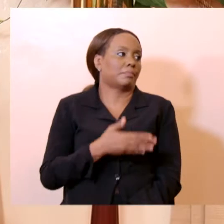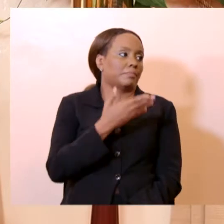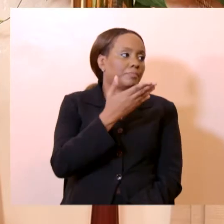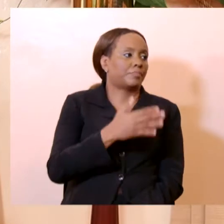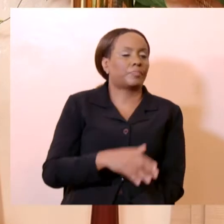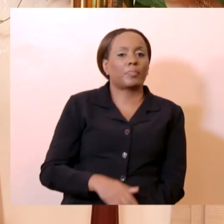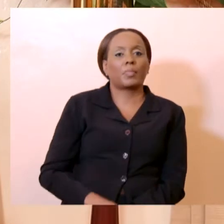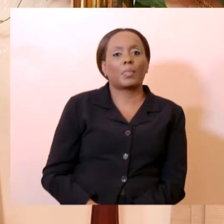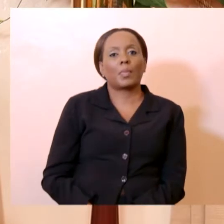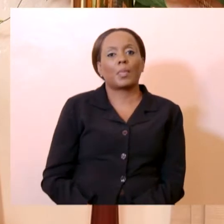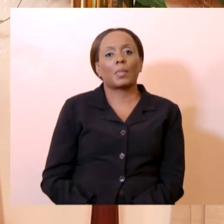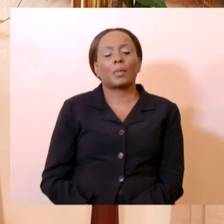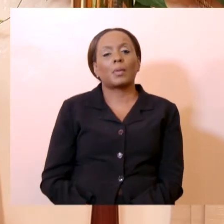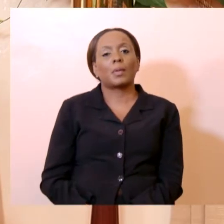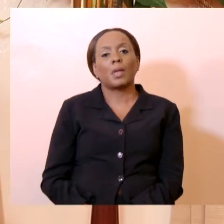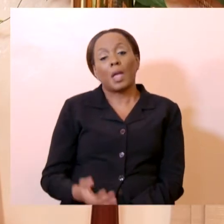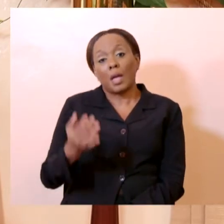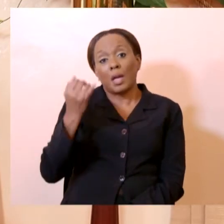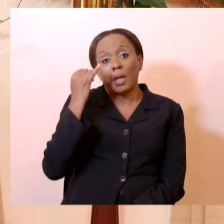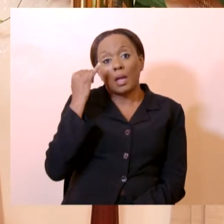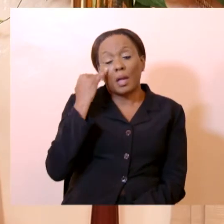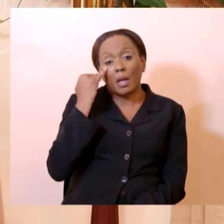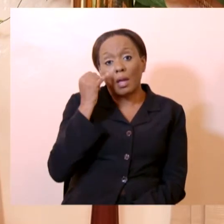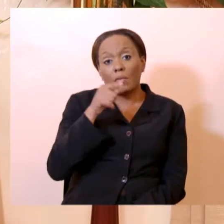individual, should they contract COVID,